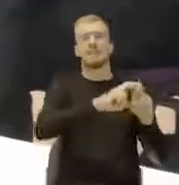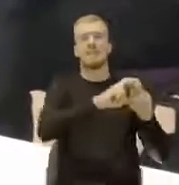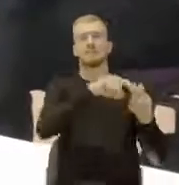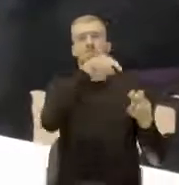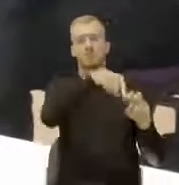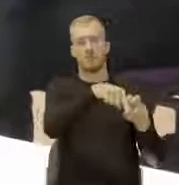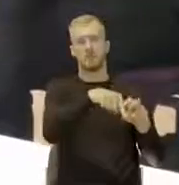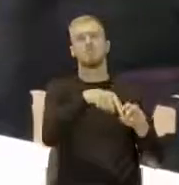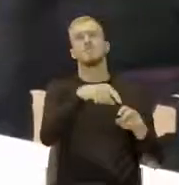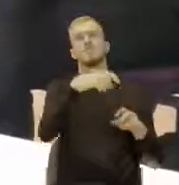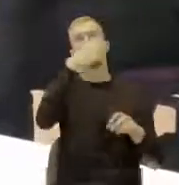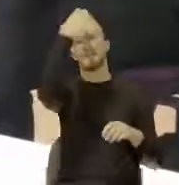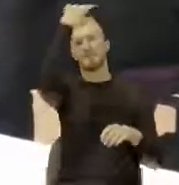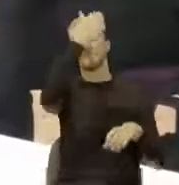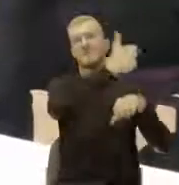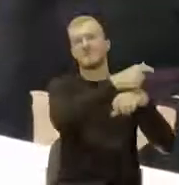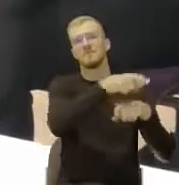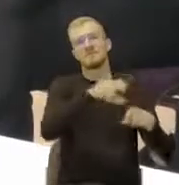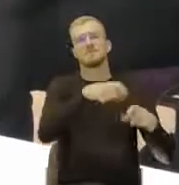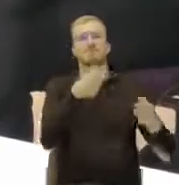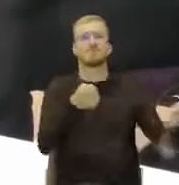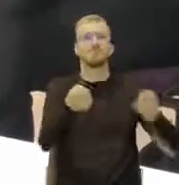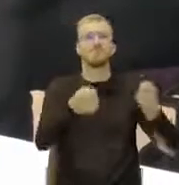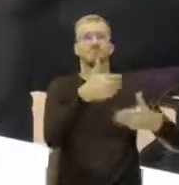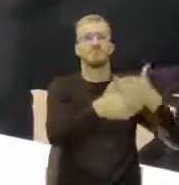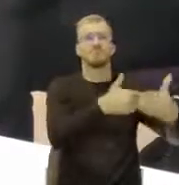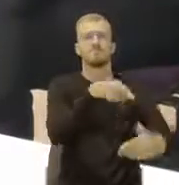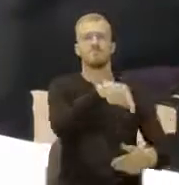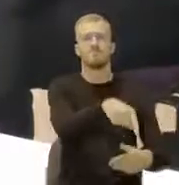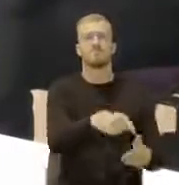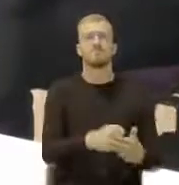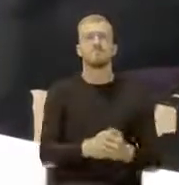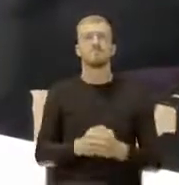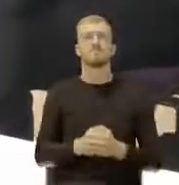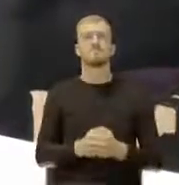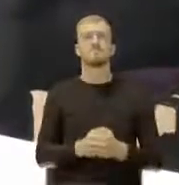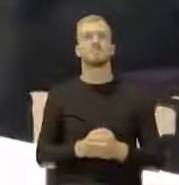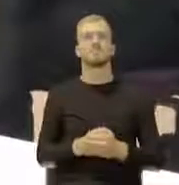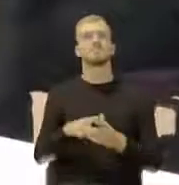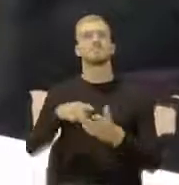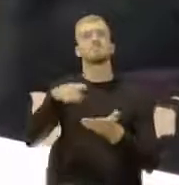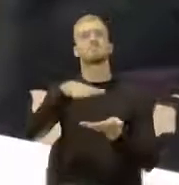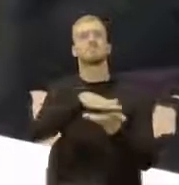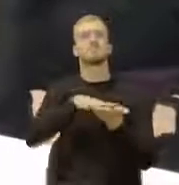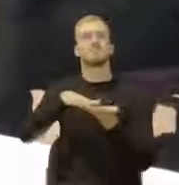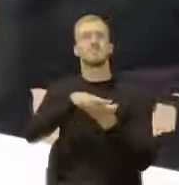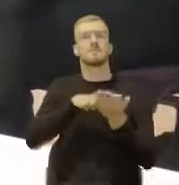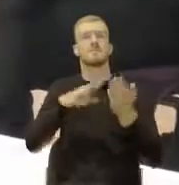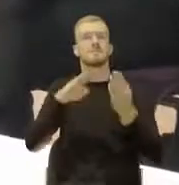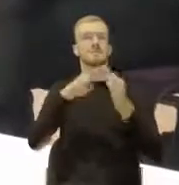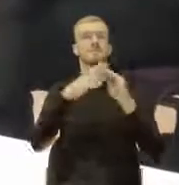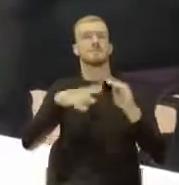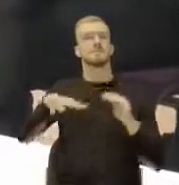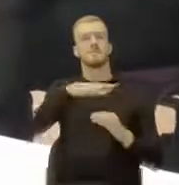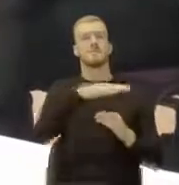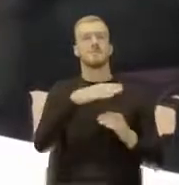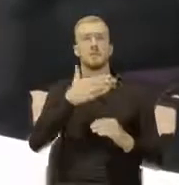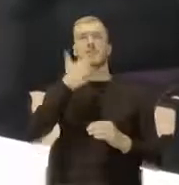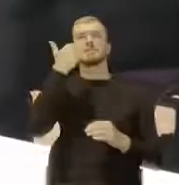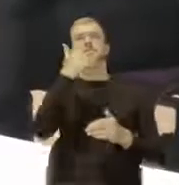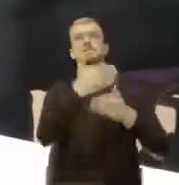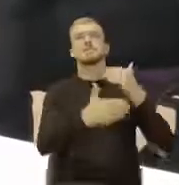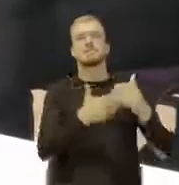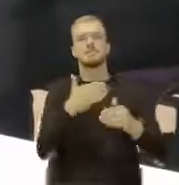World Urban Forum, is transforming our cities for a better future. Urban mobility will play a key role